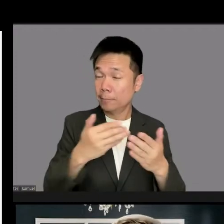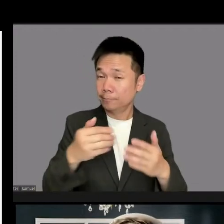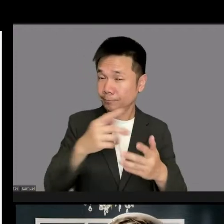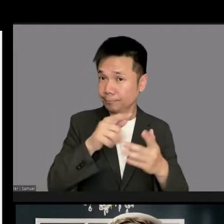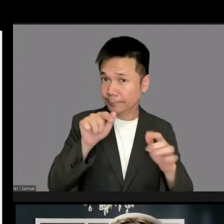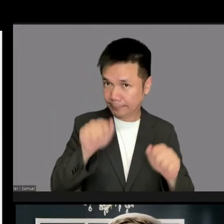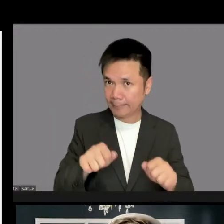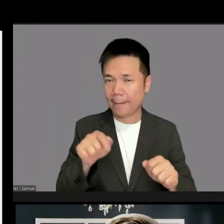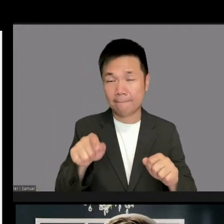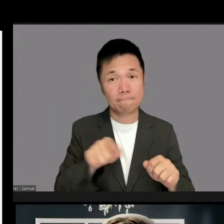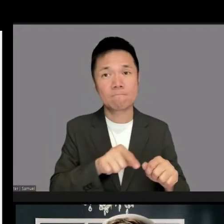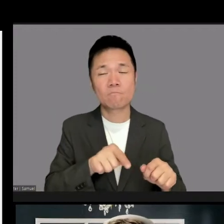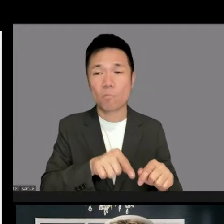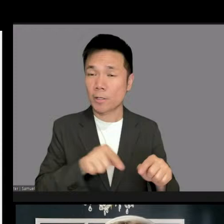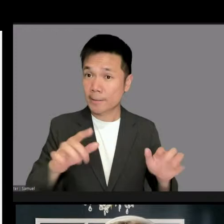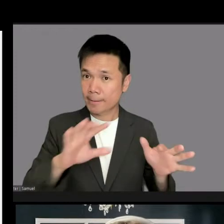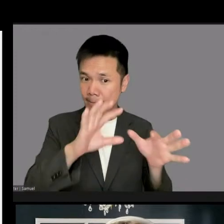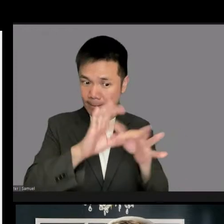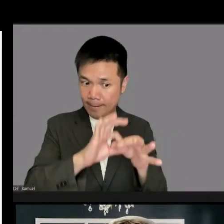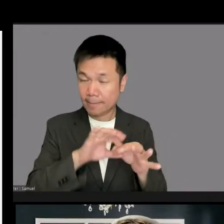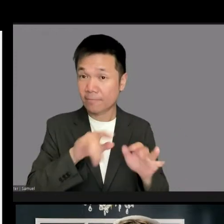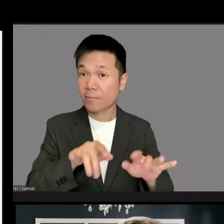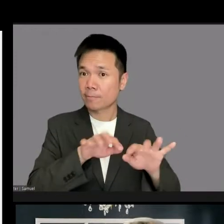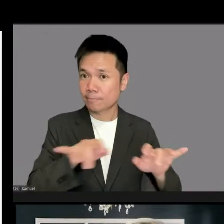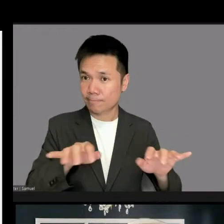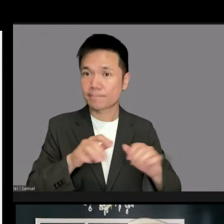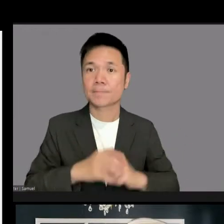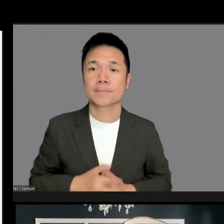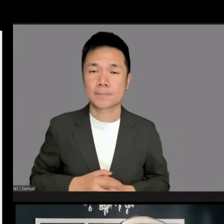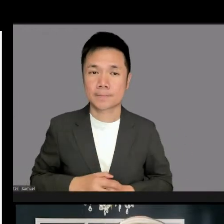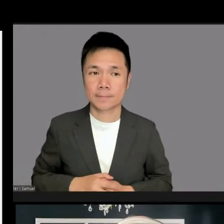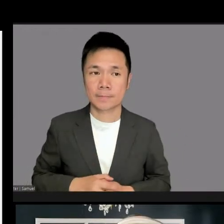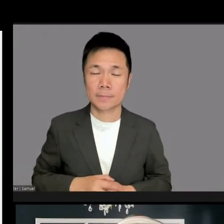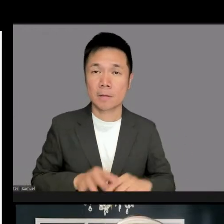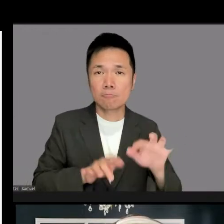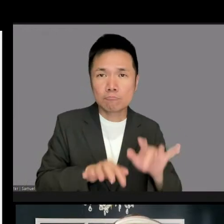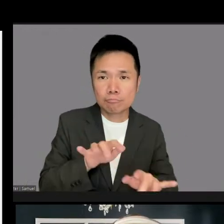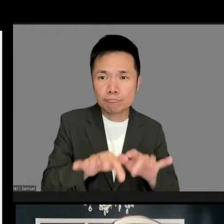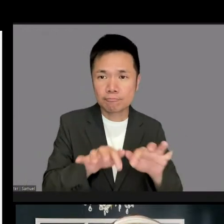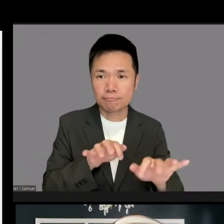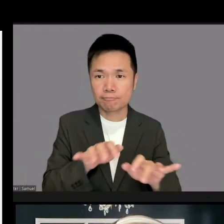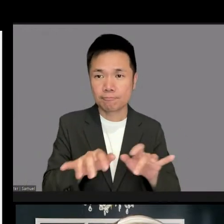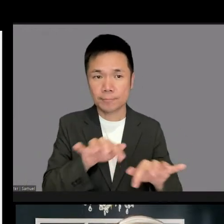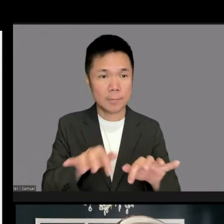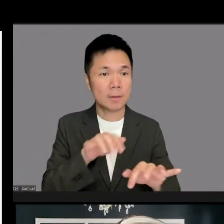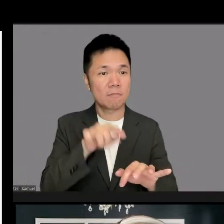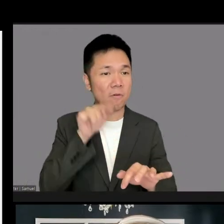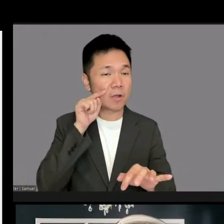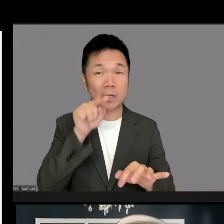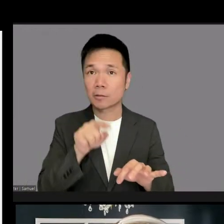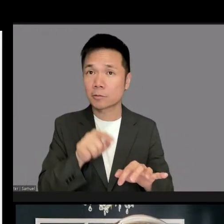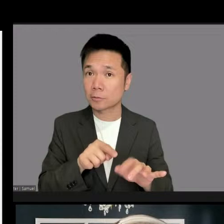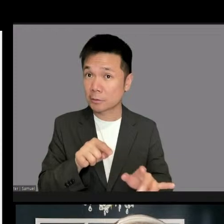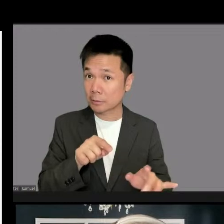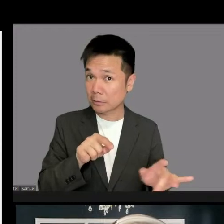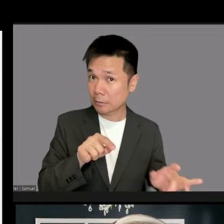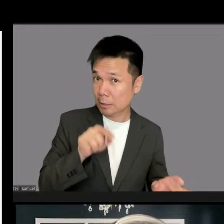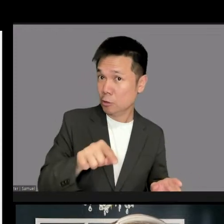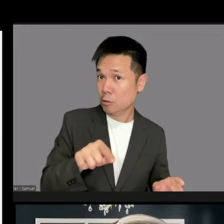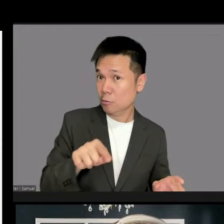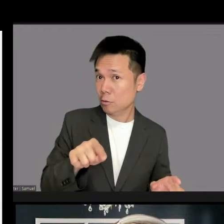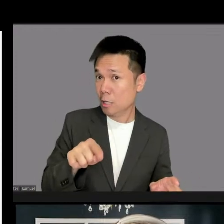up appropriately and in an appropriate order. So when you turn on your keyboard shortcuts, when you turn on your